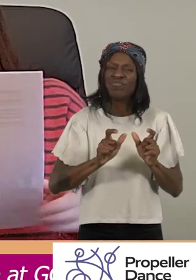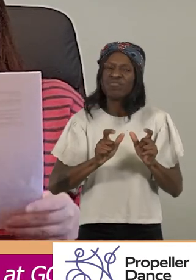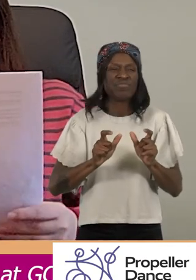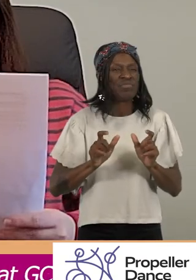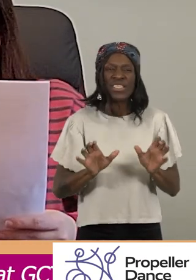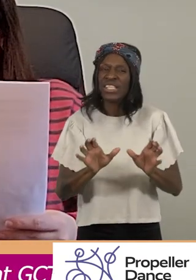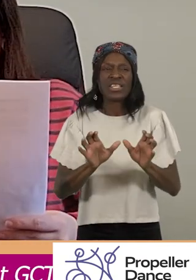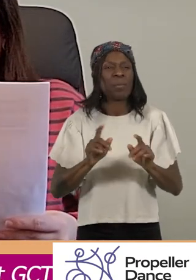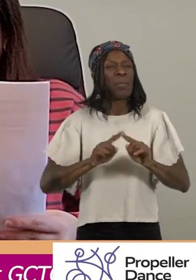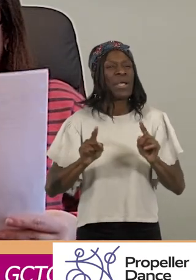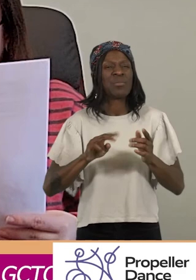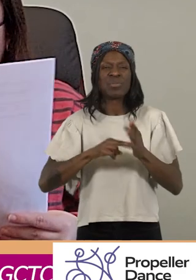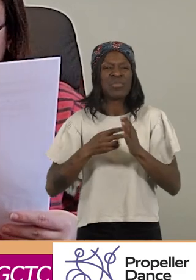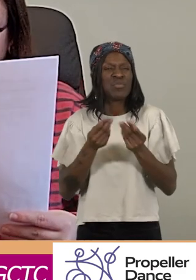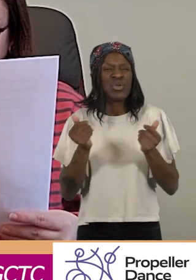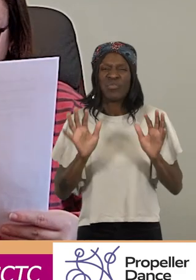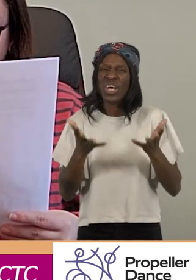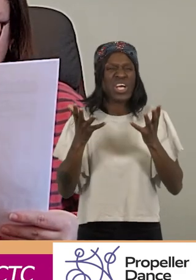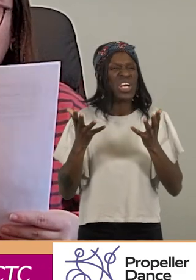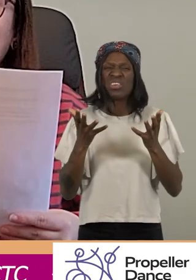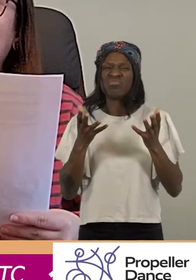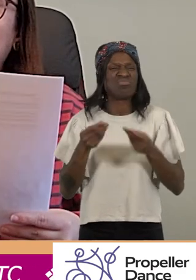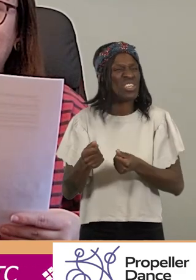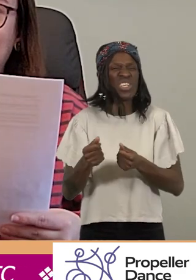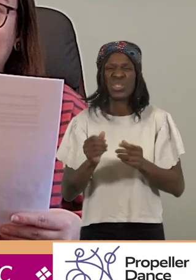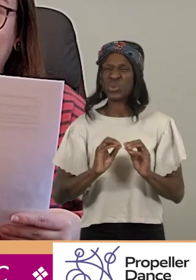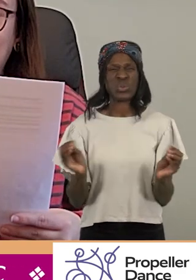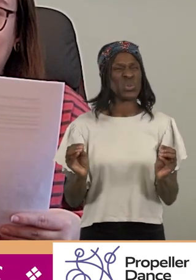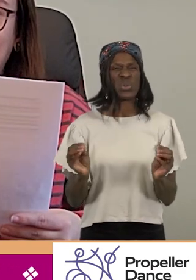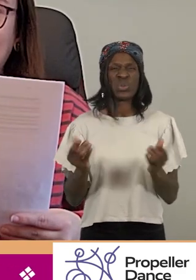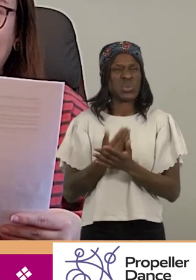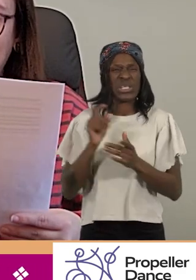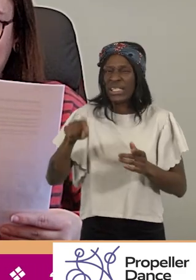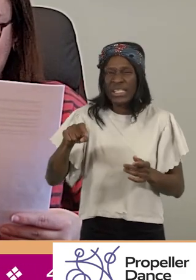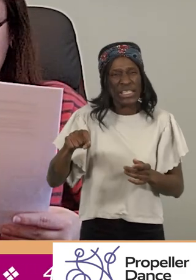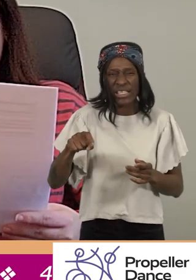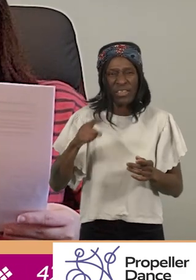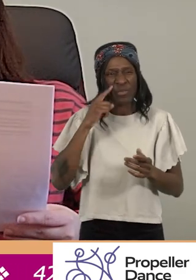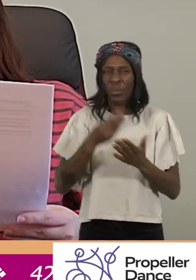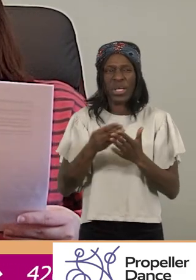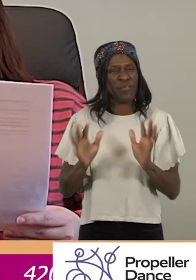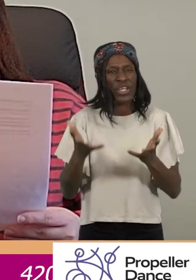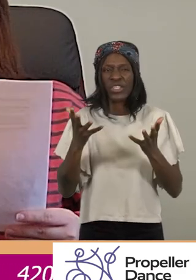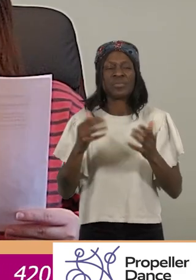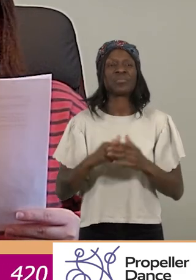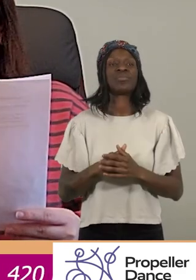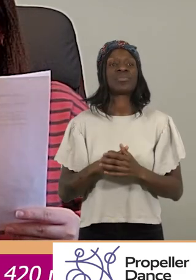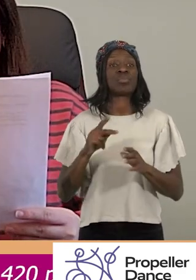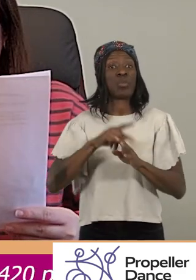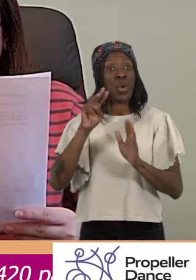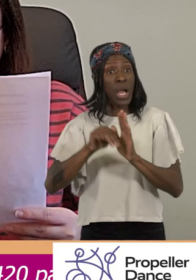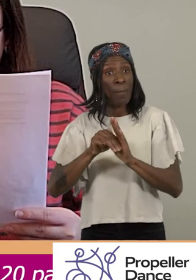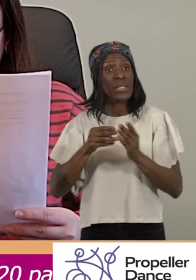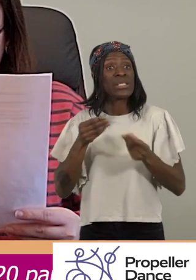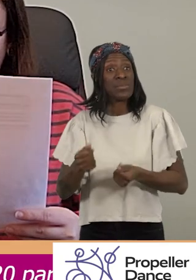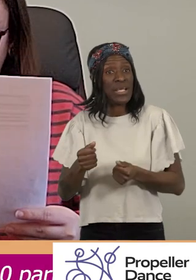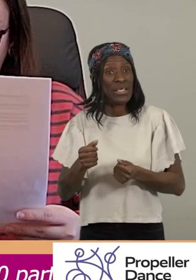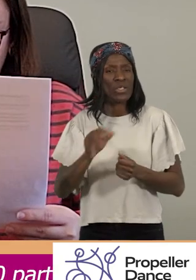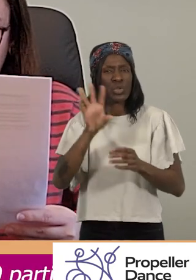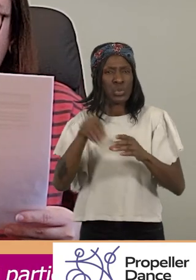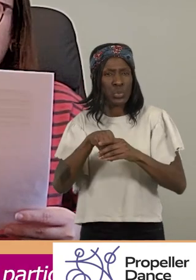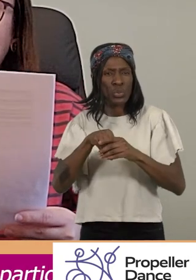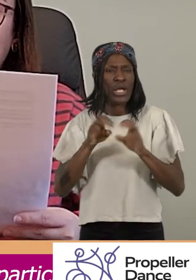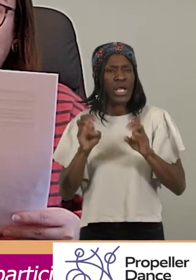and very few fundraising expenses with no new fundraising initiatives needed. Program-aid expenses, which include